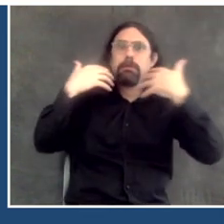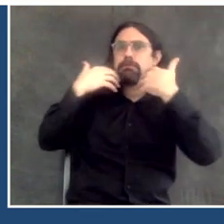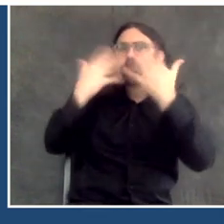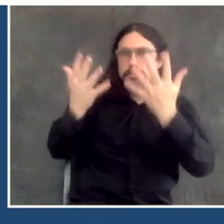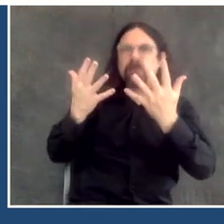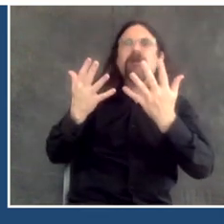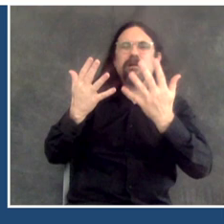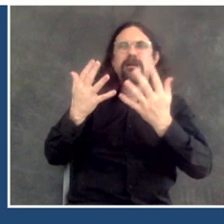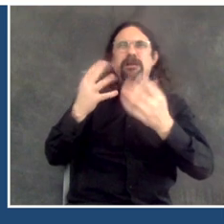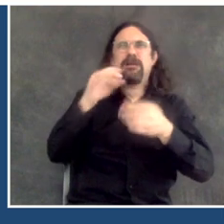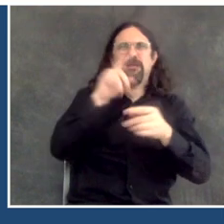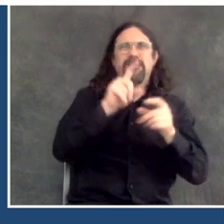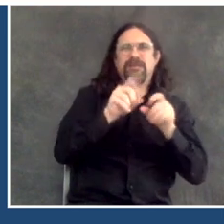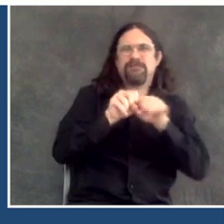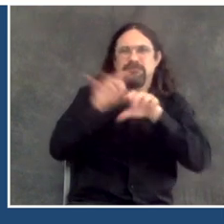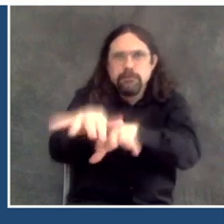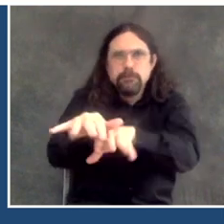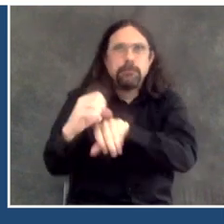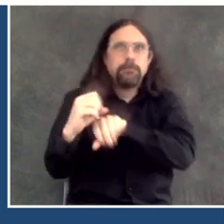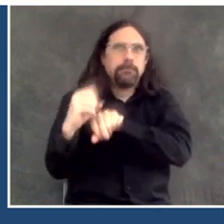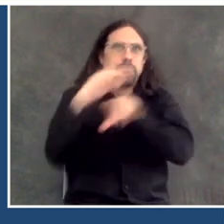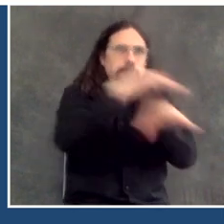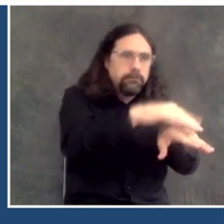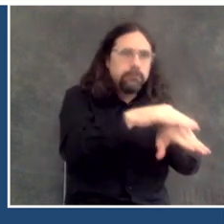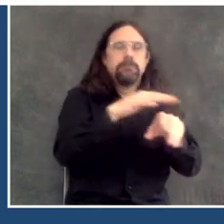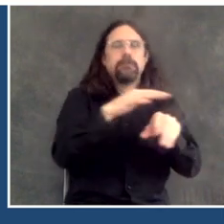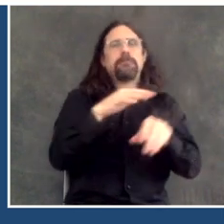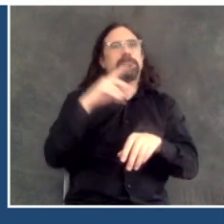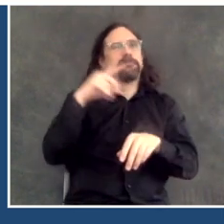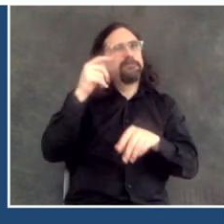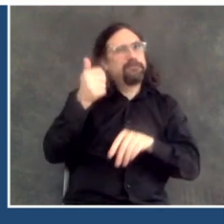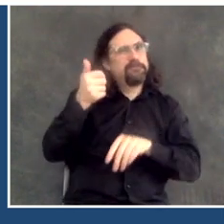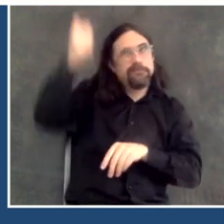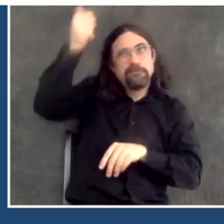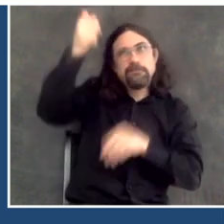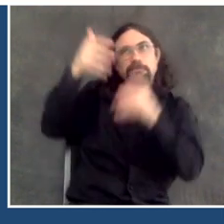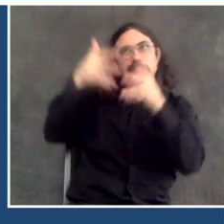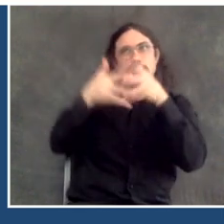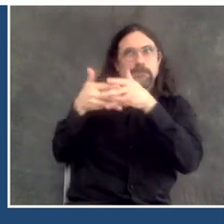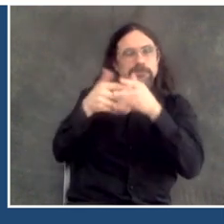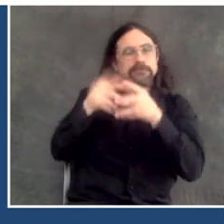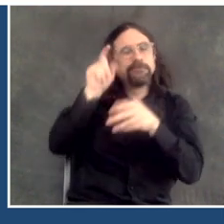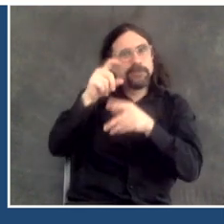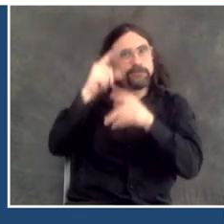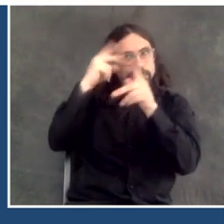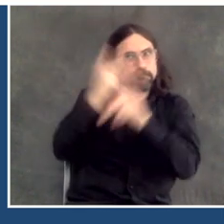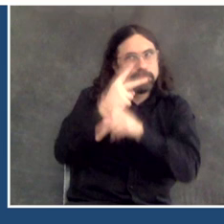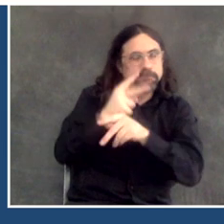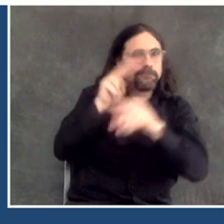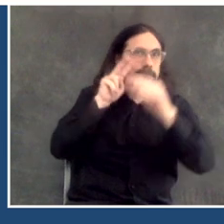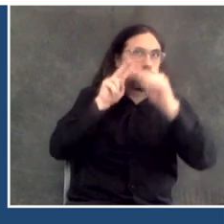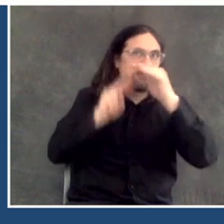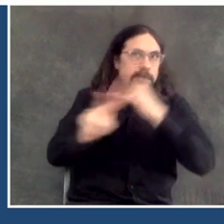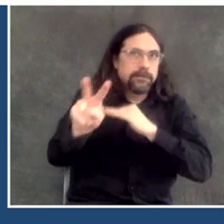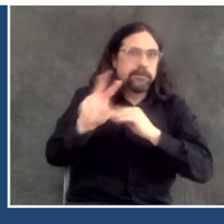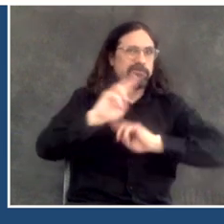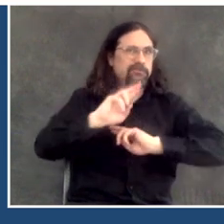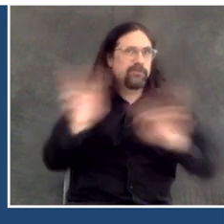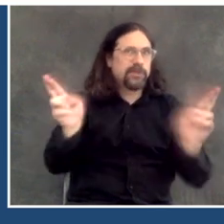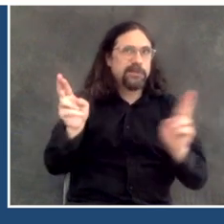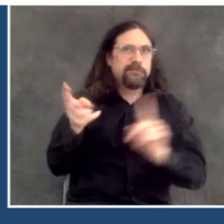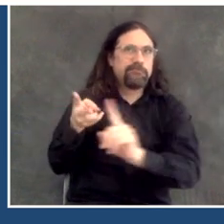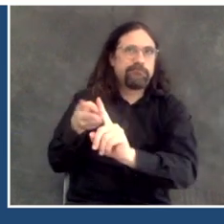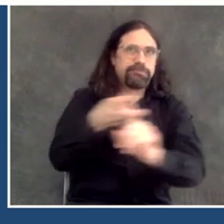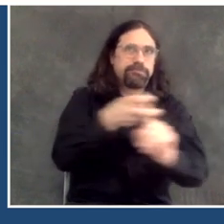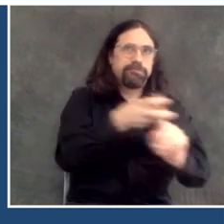the next biggest challenge. And what we will do, and I know every other city and state will do the same, is we will then offer our personnel to go to the